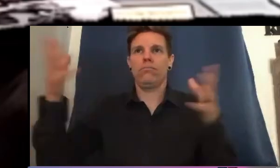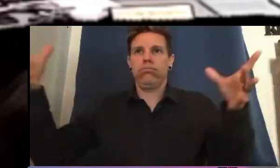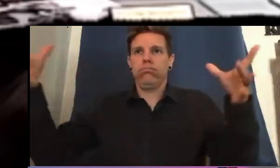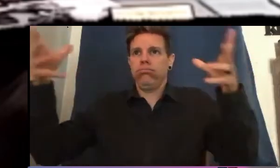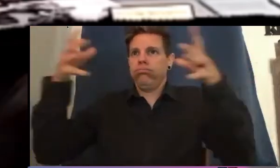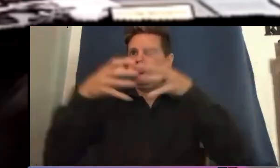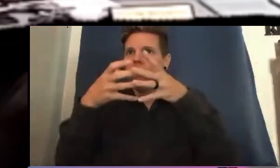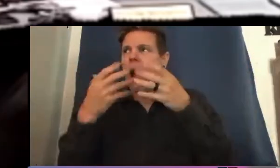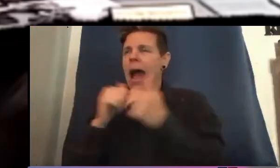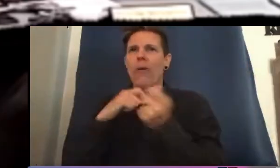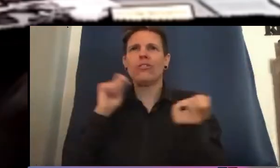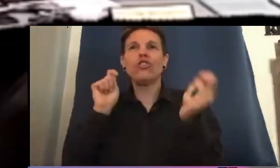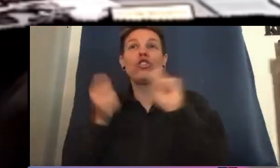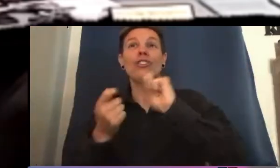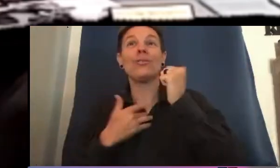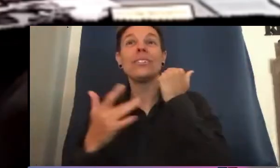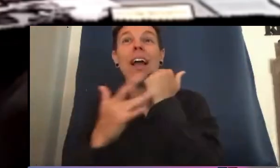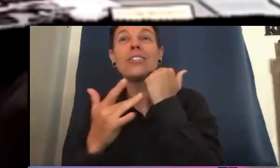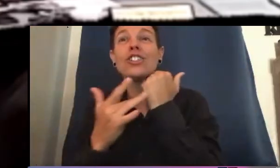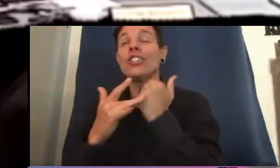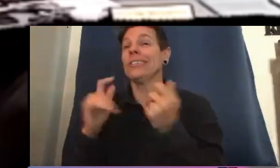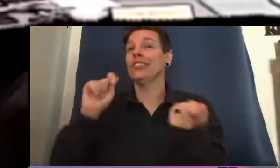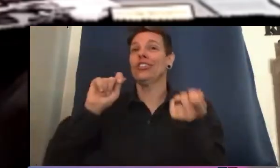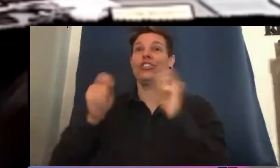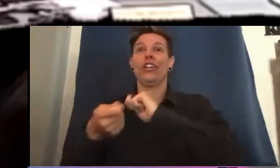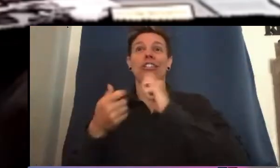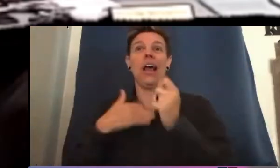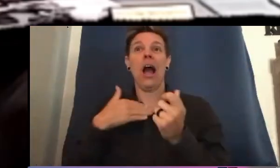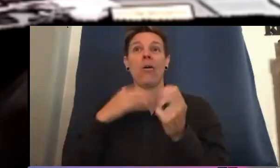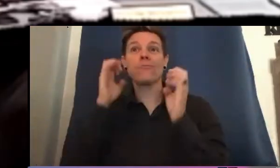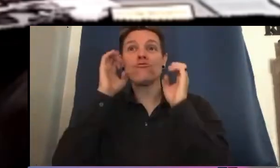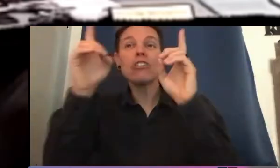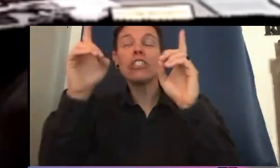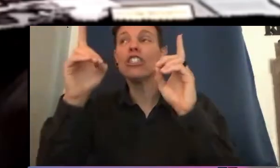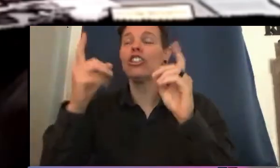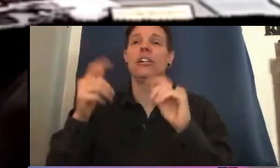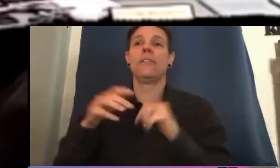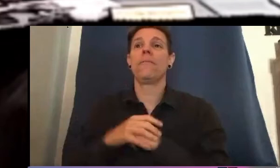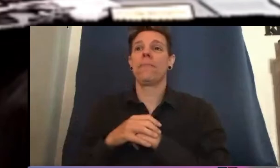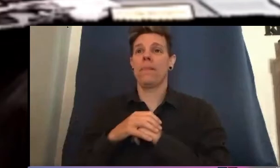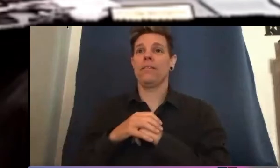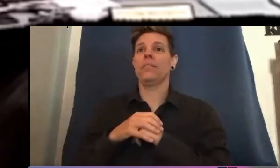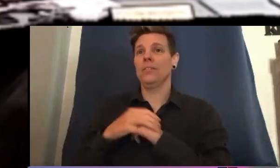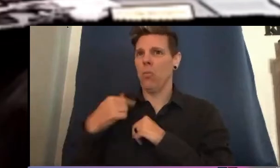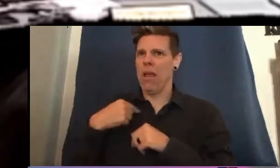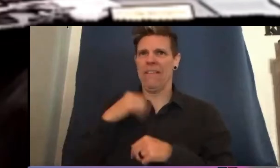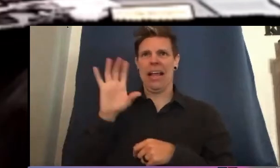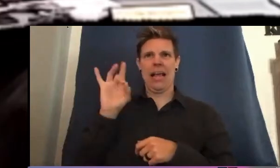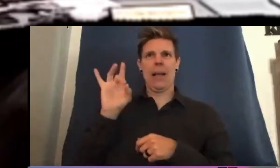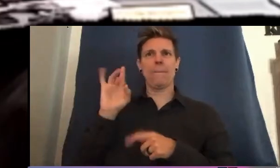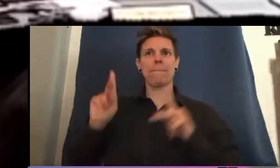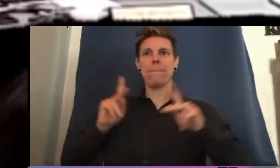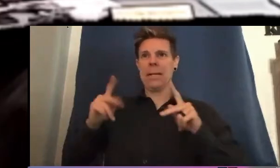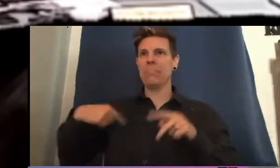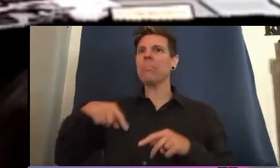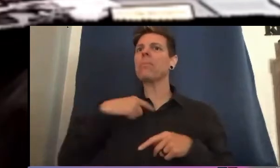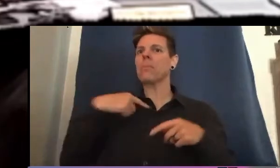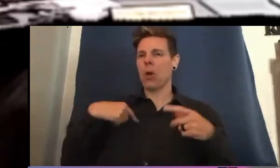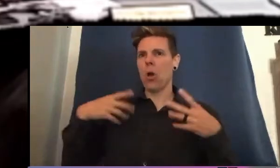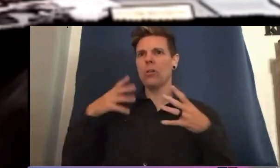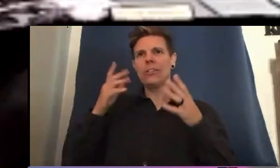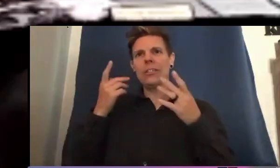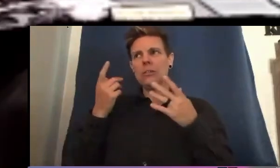can provide. And we do have a team of 8 dedicated epidemiologists and disease intervention